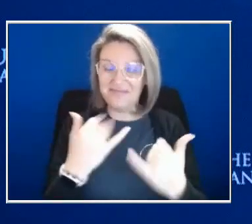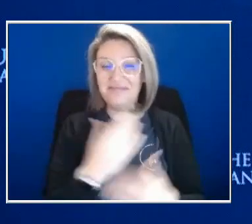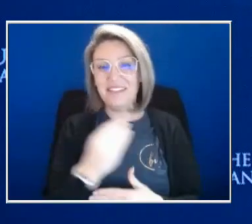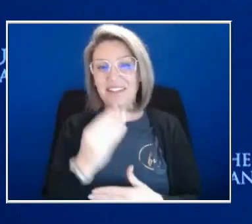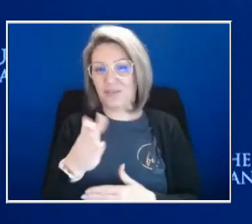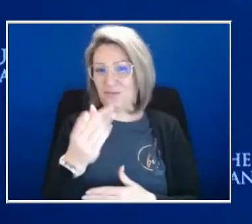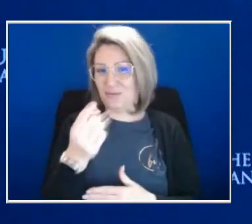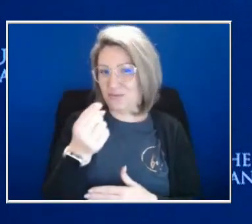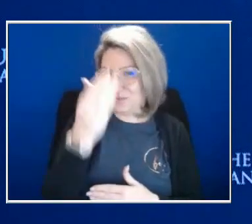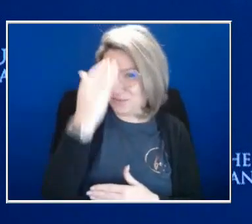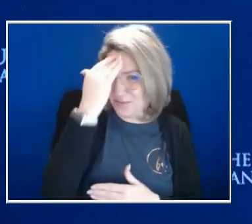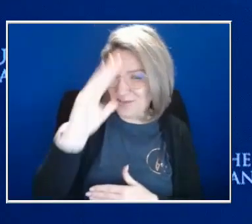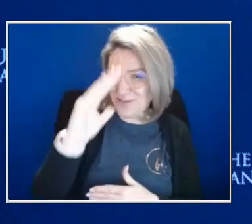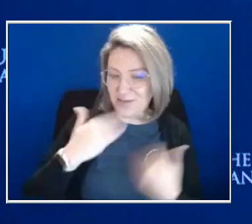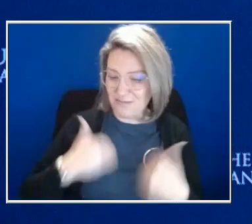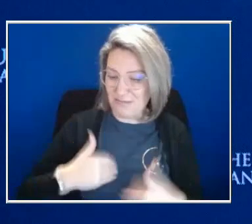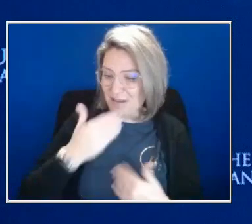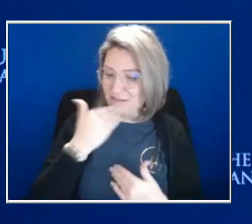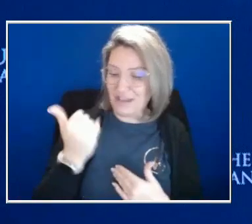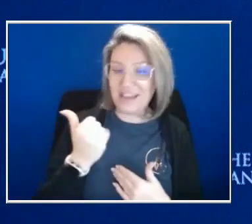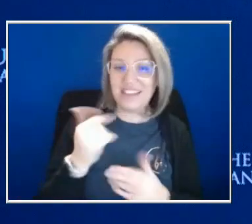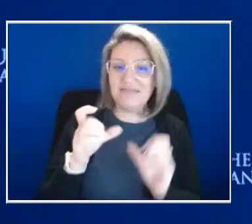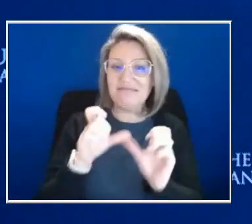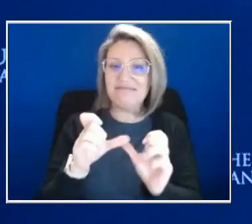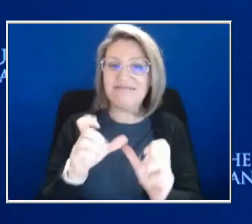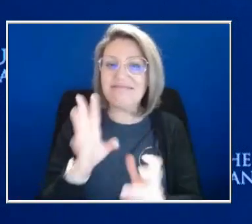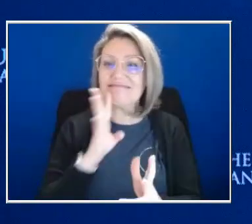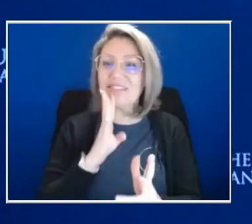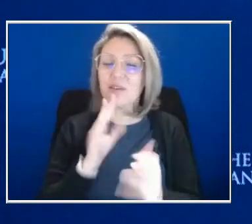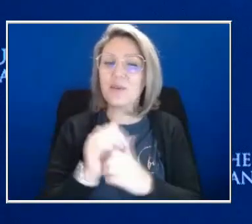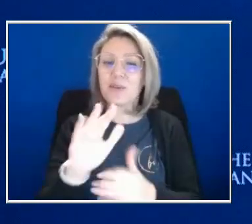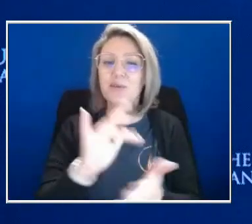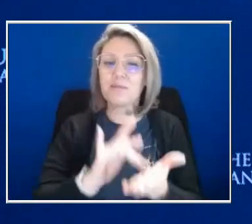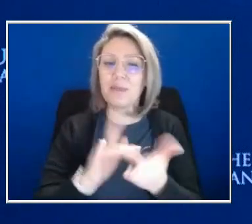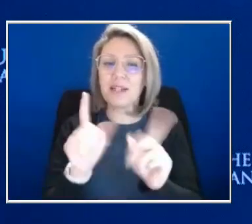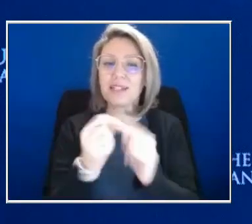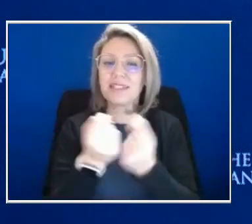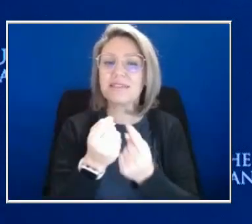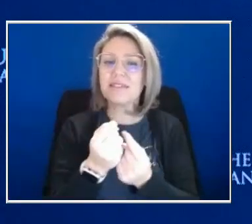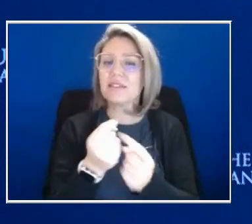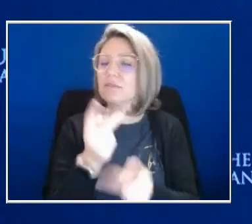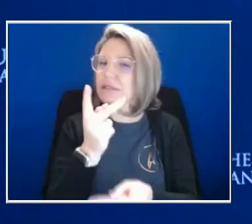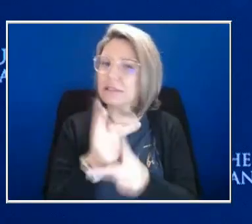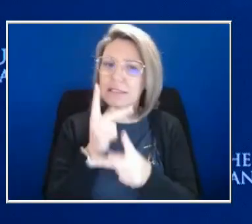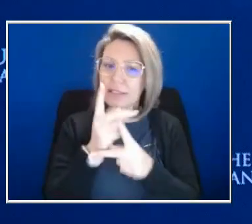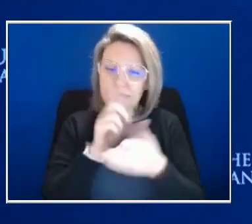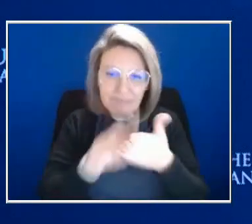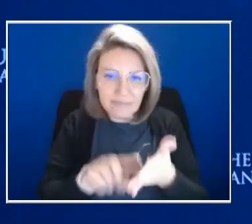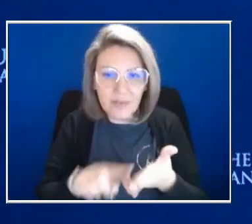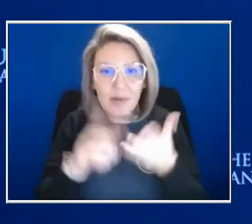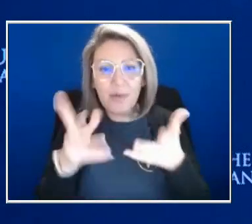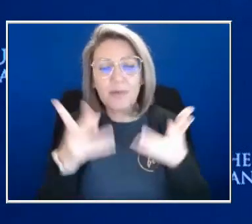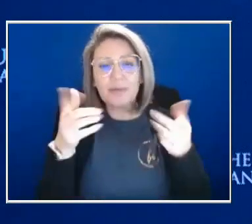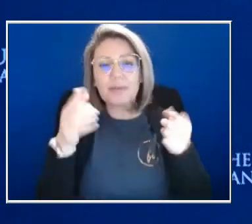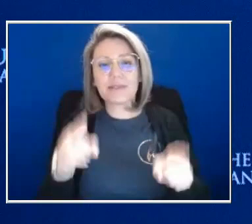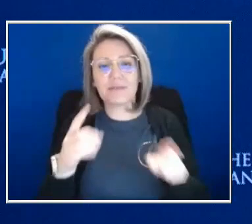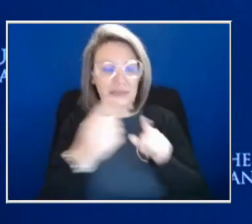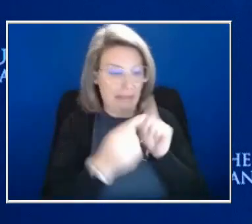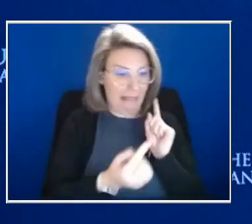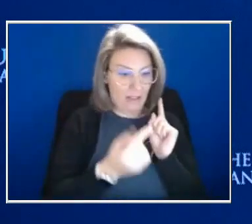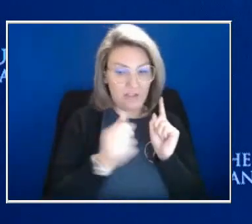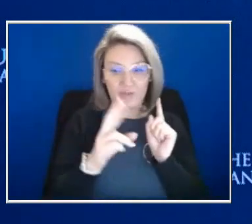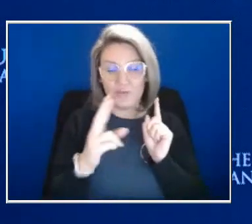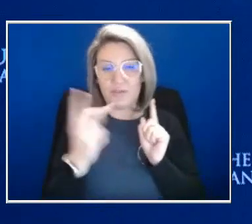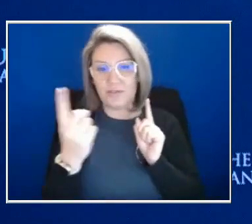Keep talking with your medical teams, and if you need to, keep investigating what really is going on. Is it allergies, or is it something more